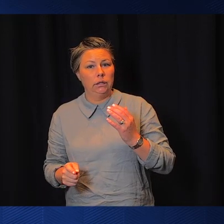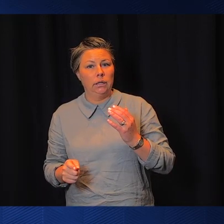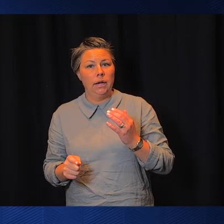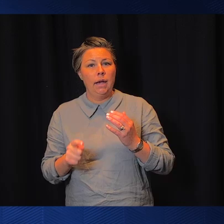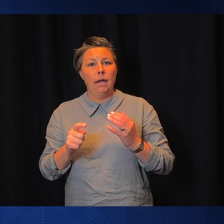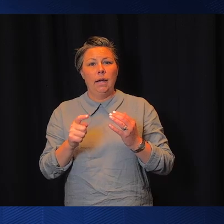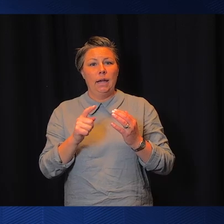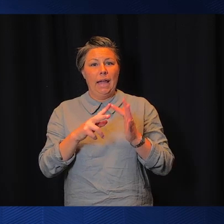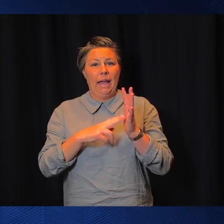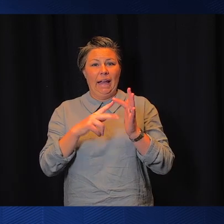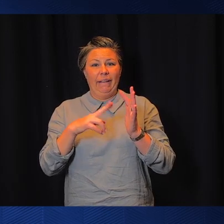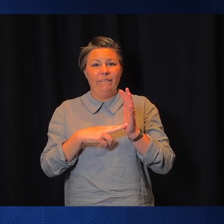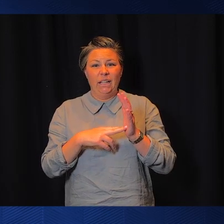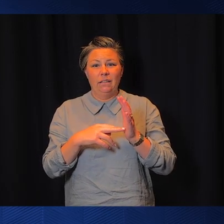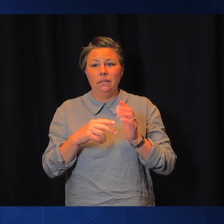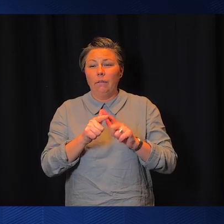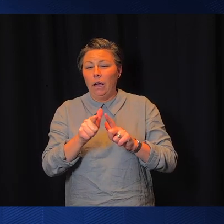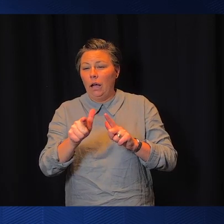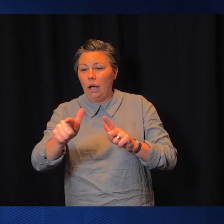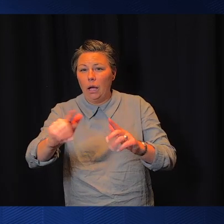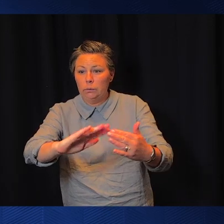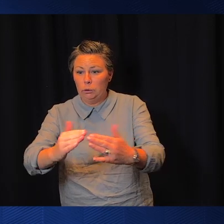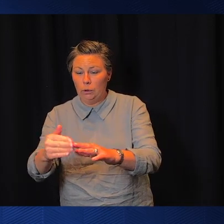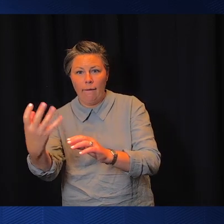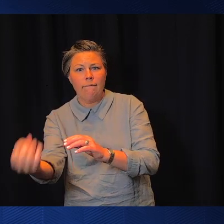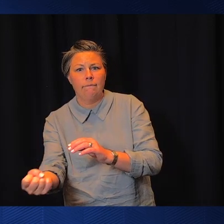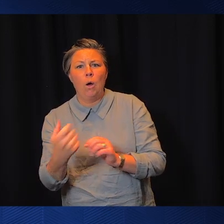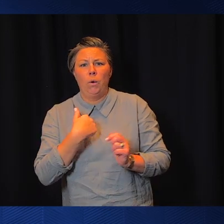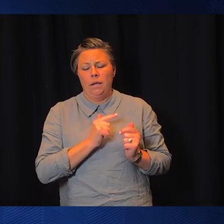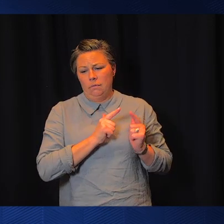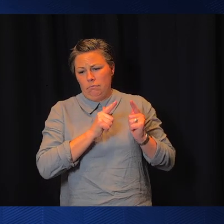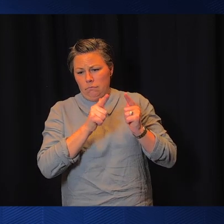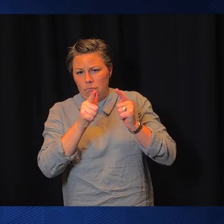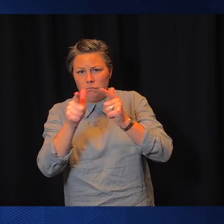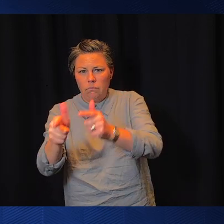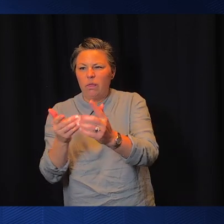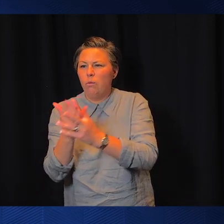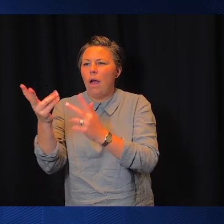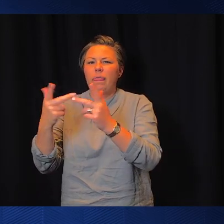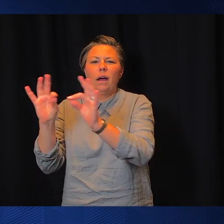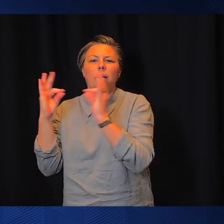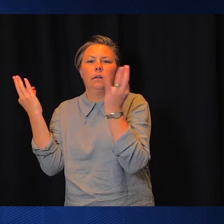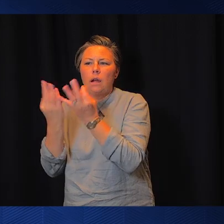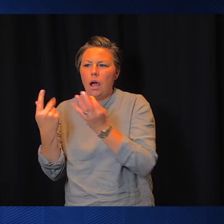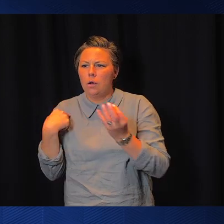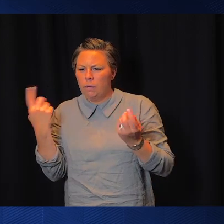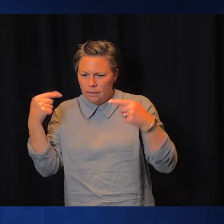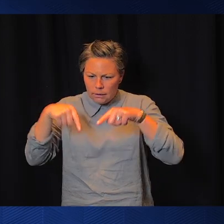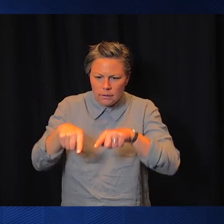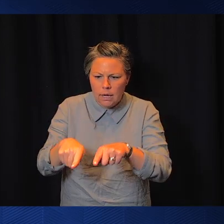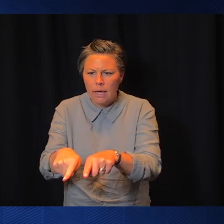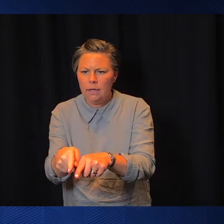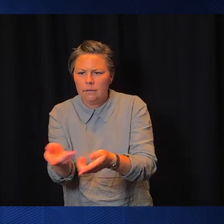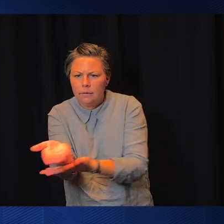to our communities where we work, we engage with our partners. They have shared